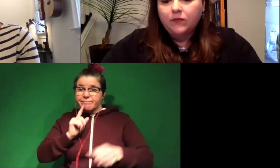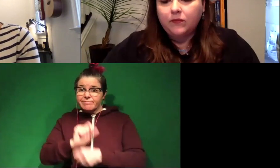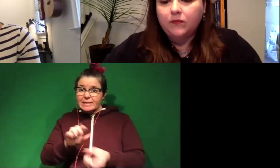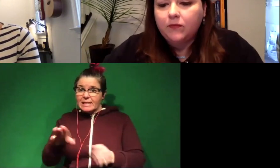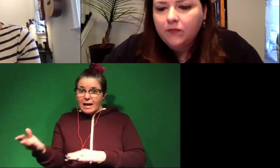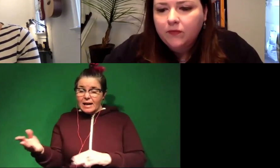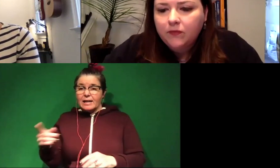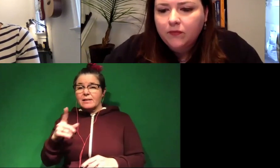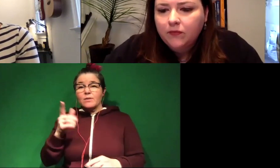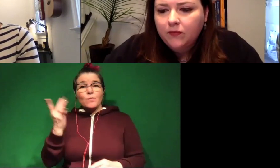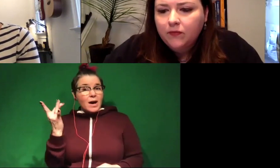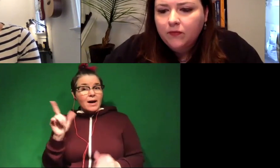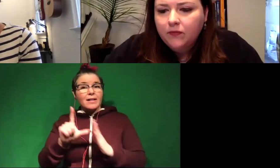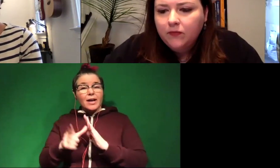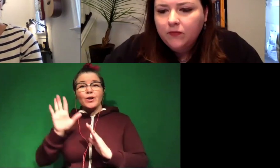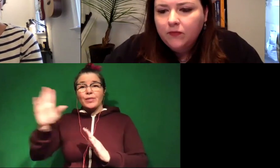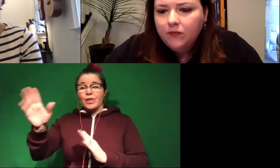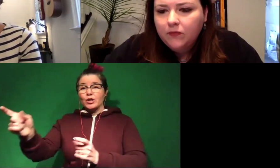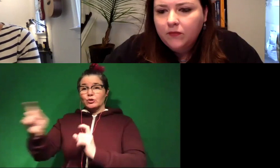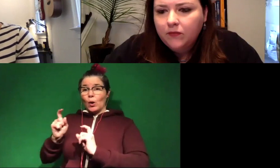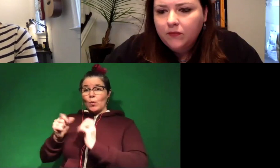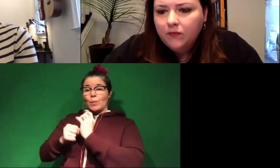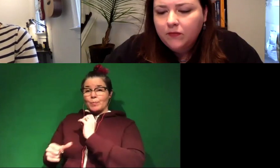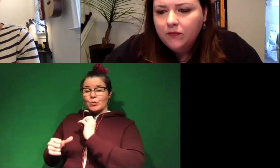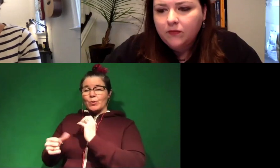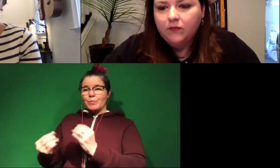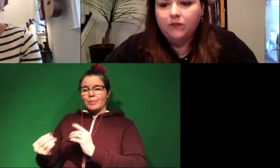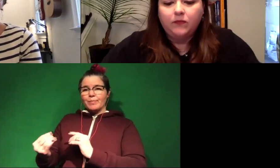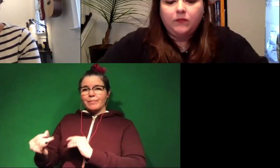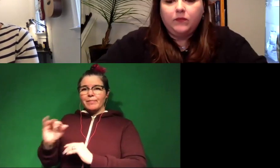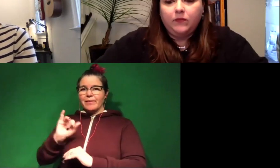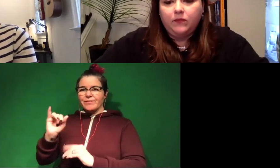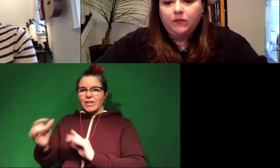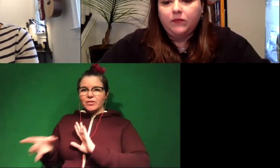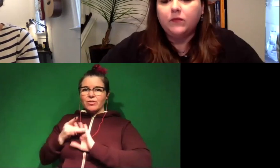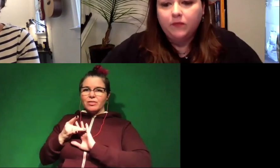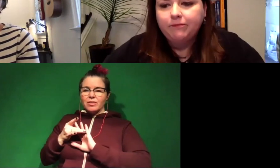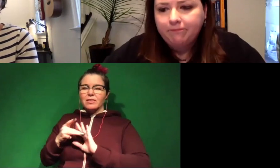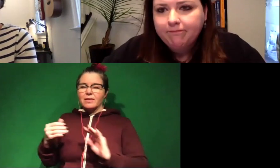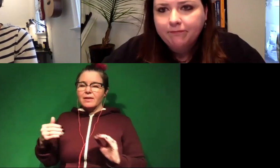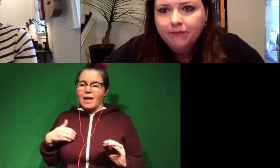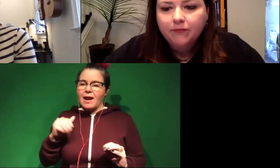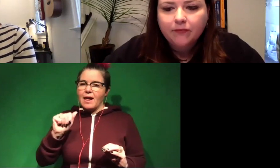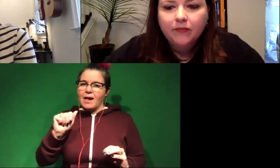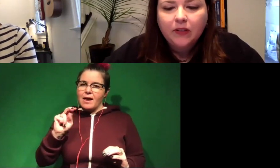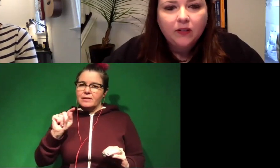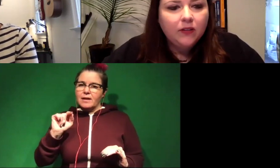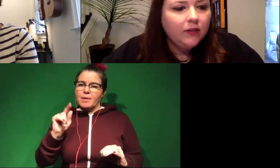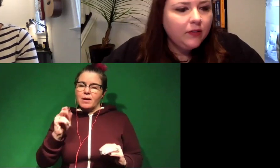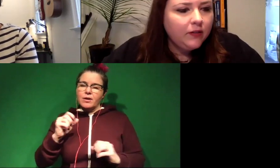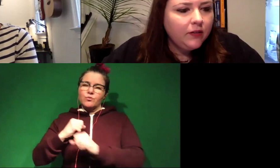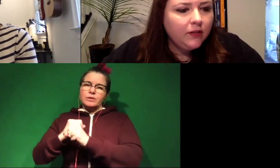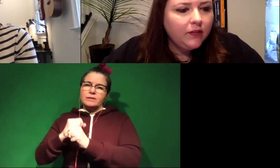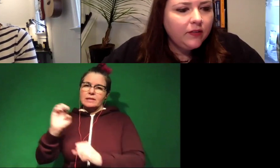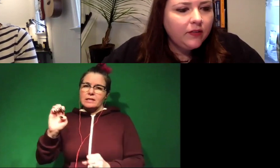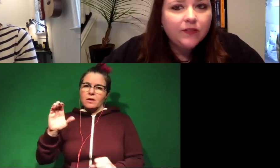then infected with the donor stool that had an antibiotic resistant E. coli in it. So it was a